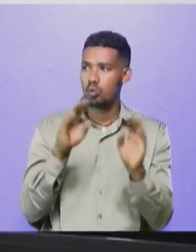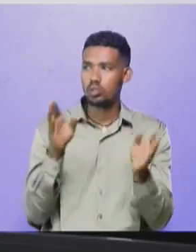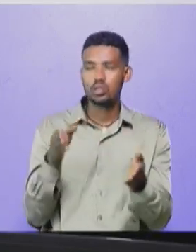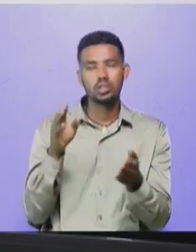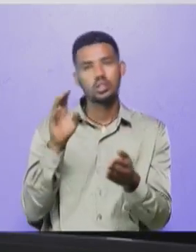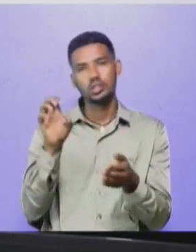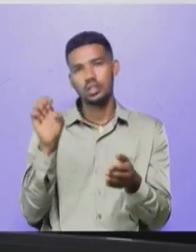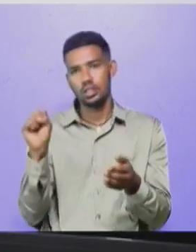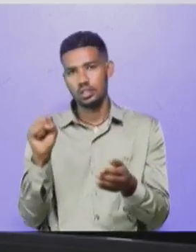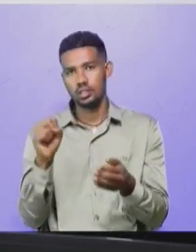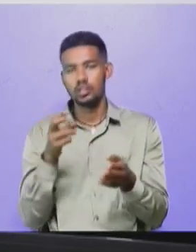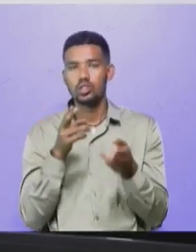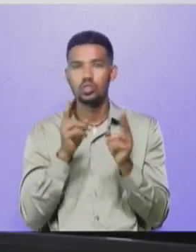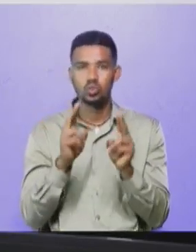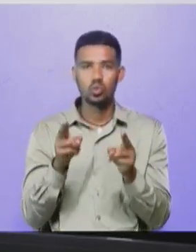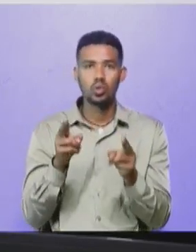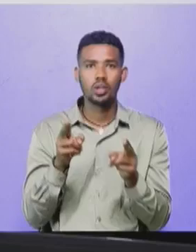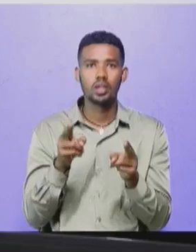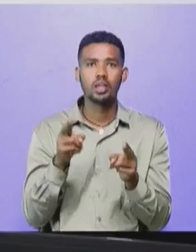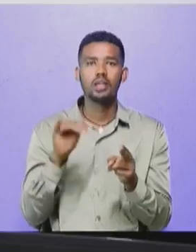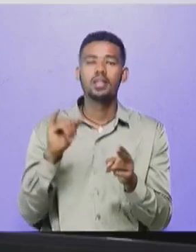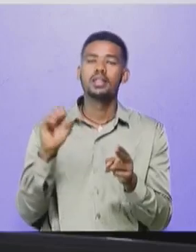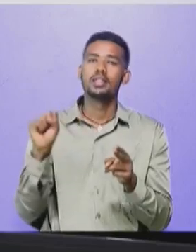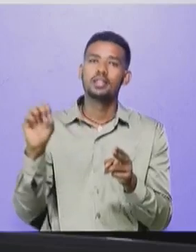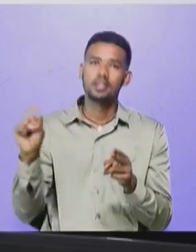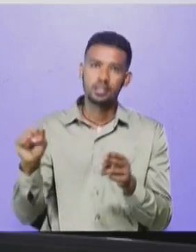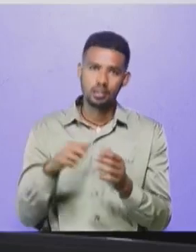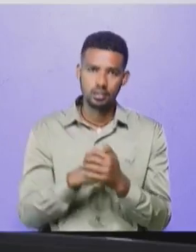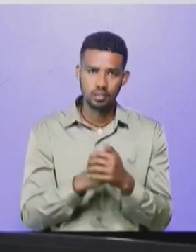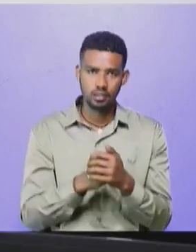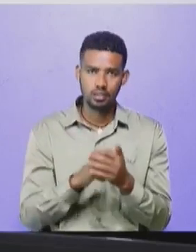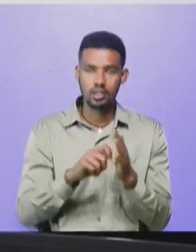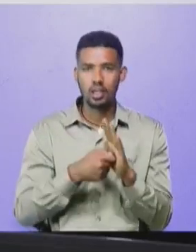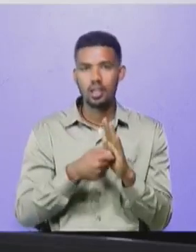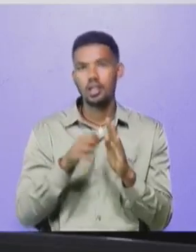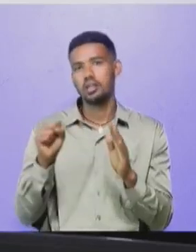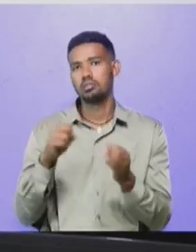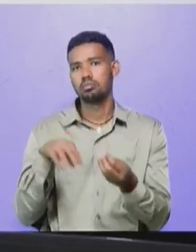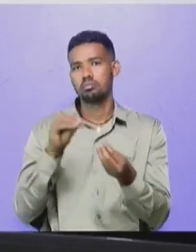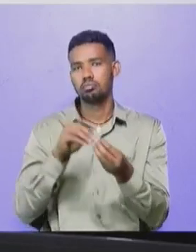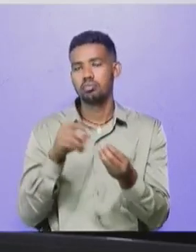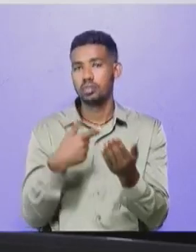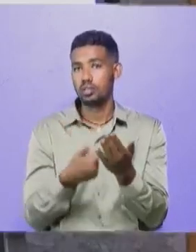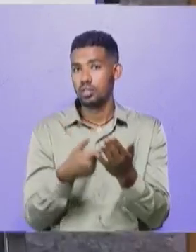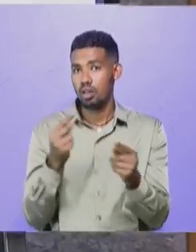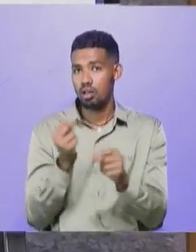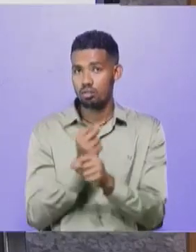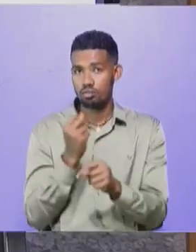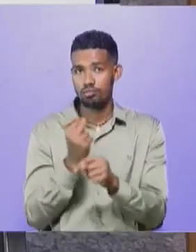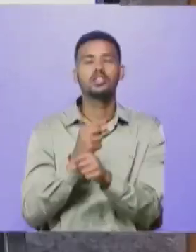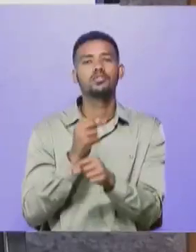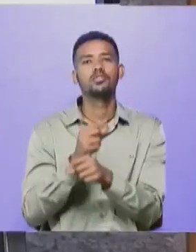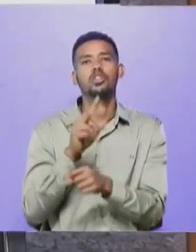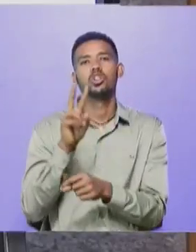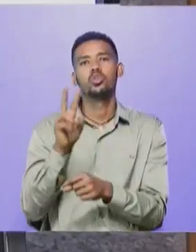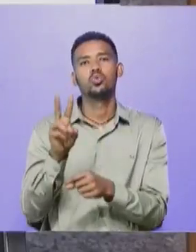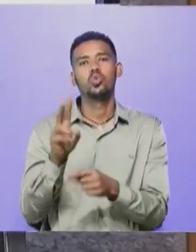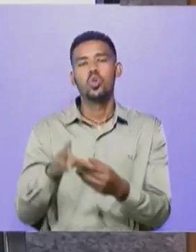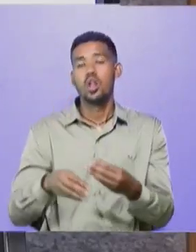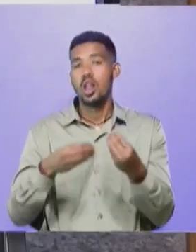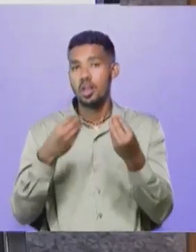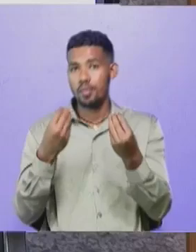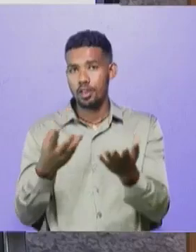Story, stories. Key, keys. Here is activity 2. Let me give